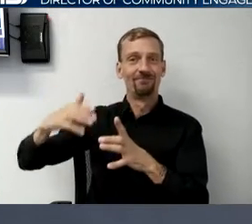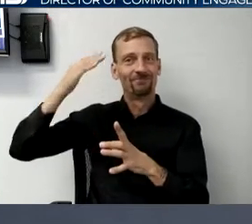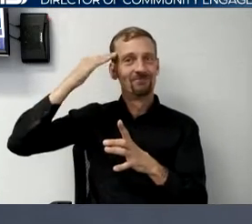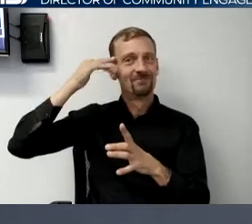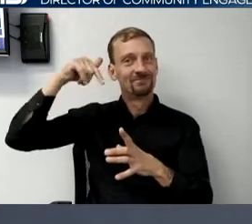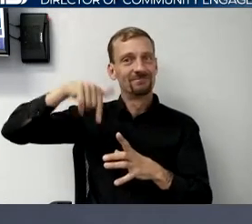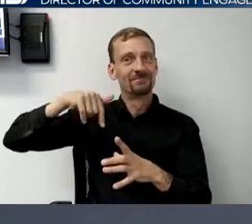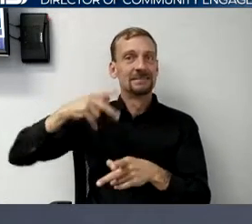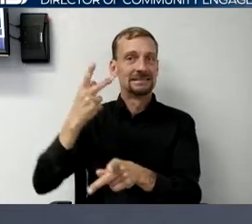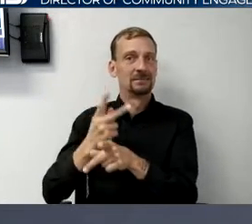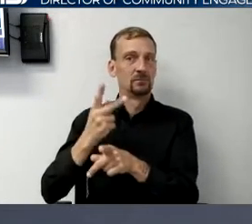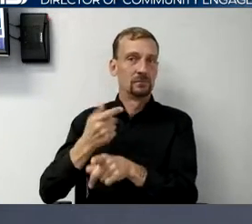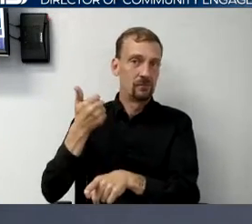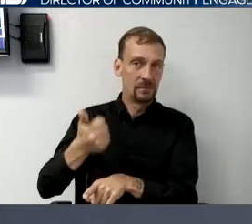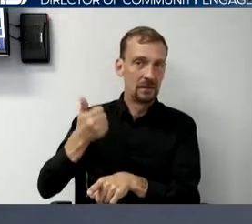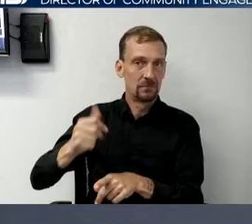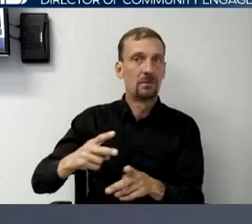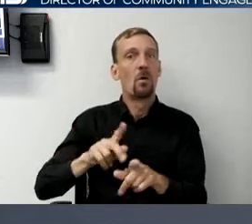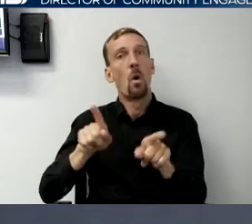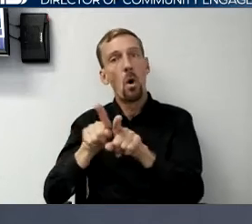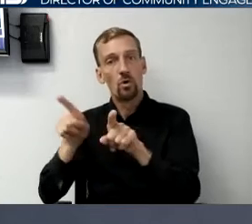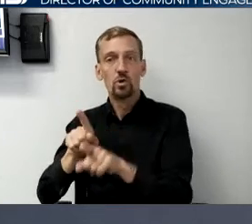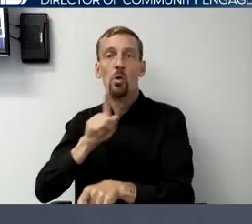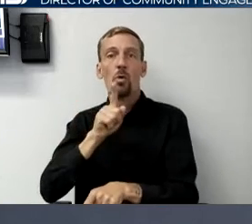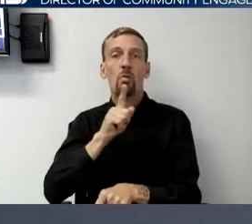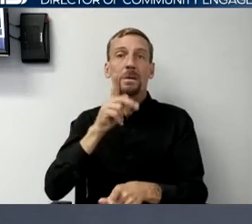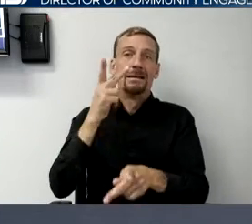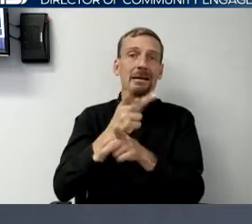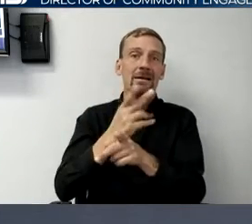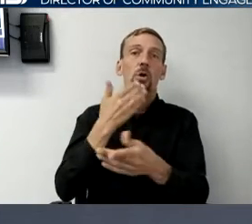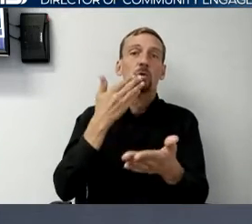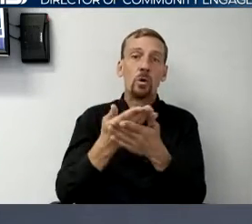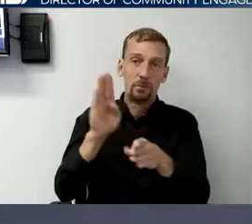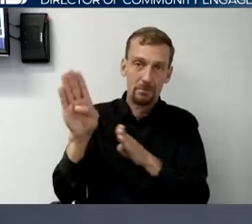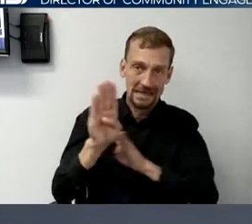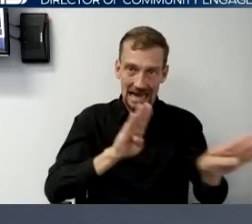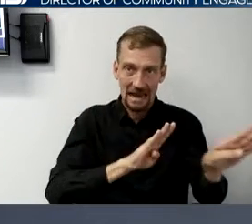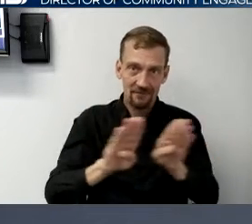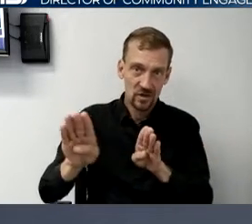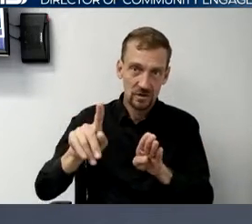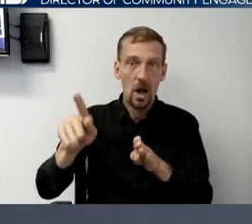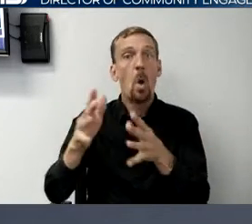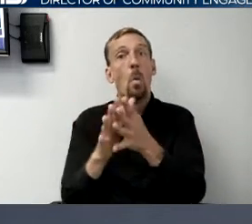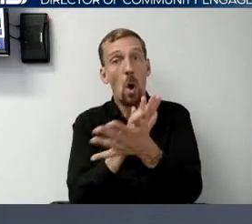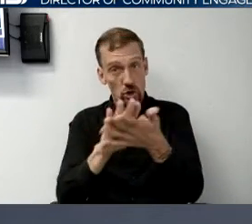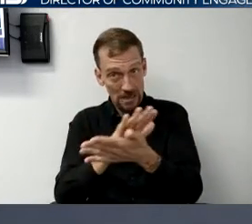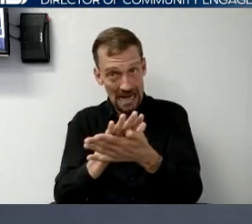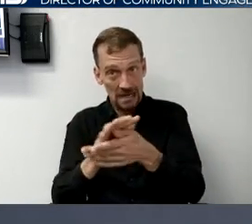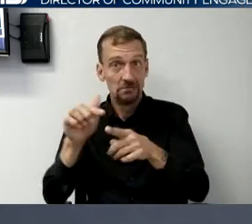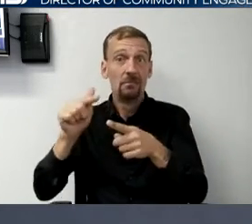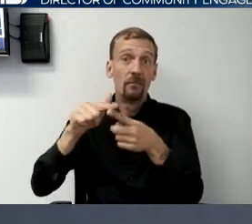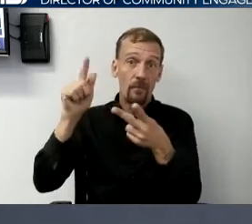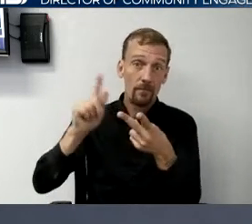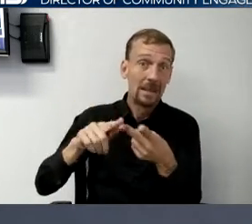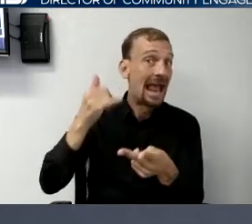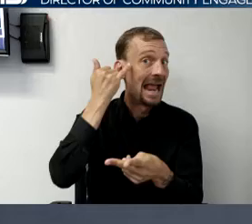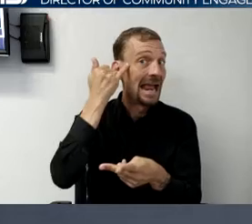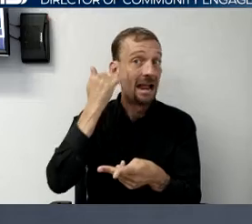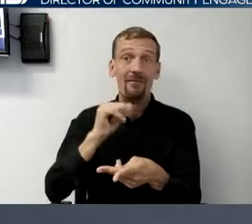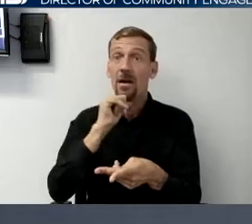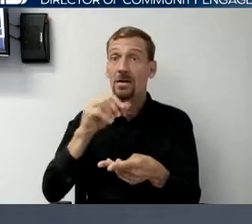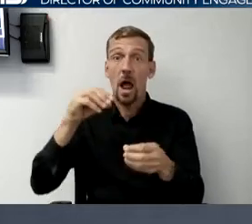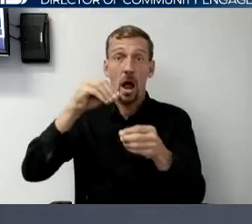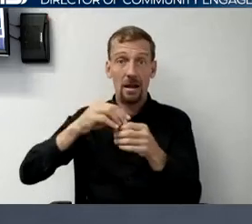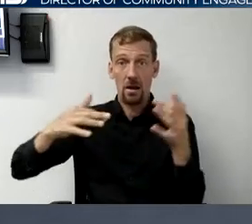are in there with you are also exercising good behaviors. They're washing their hands continuously. When they're not in the